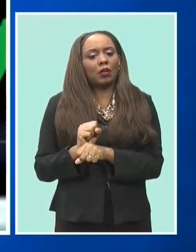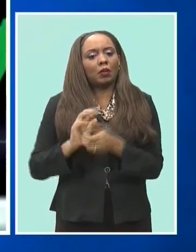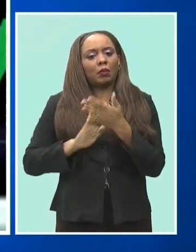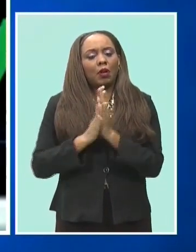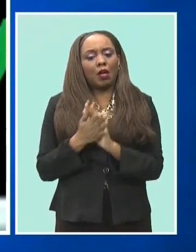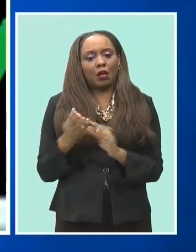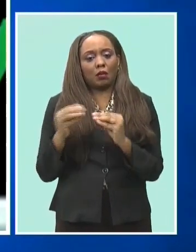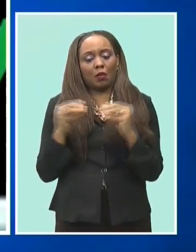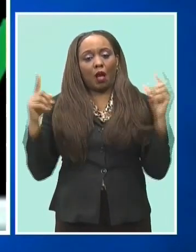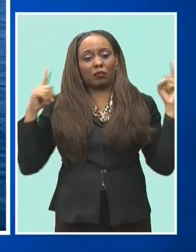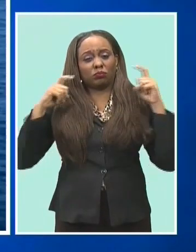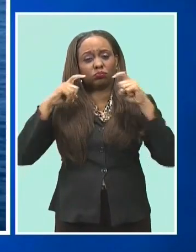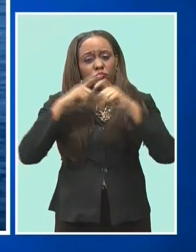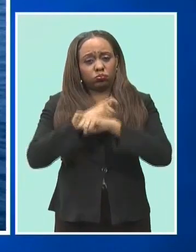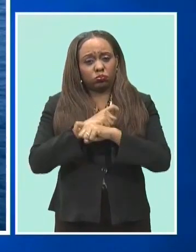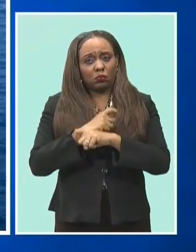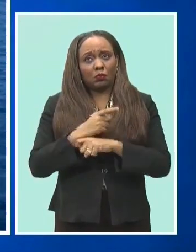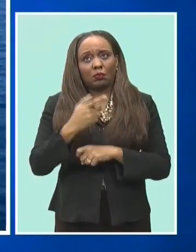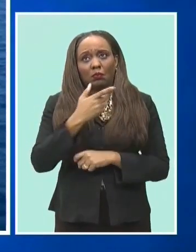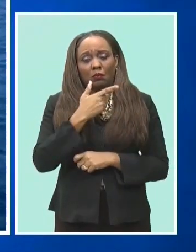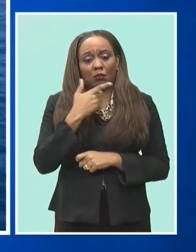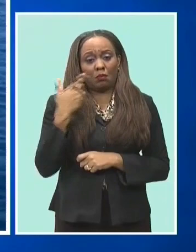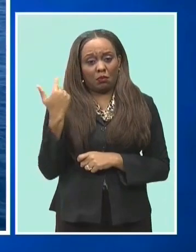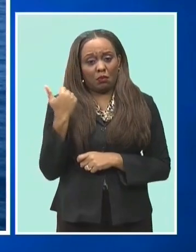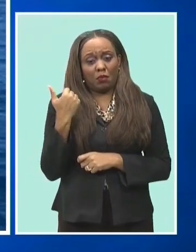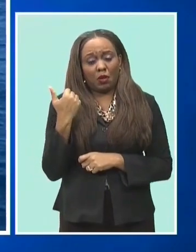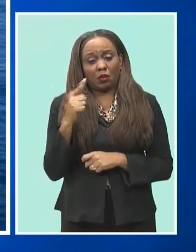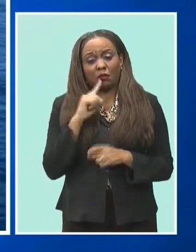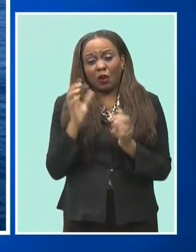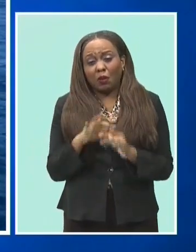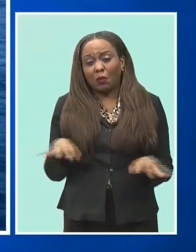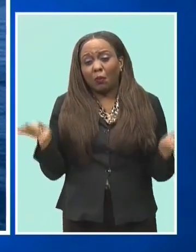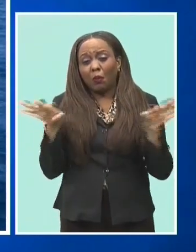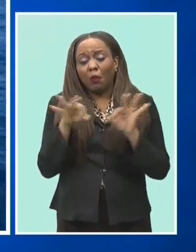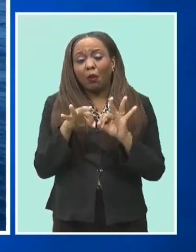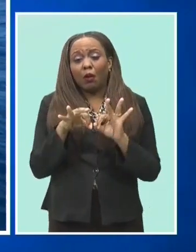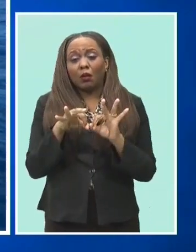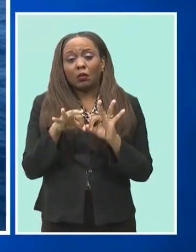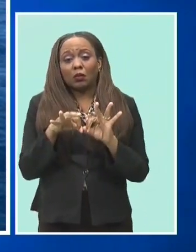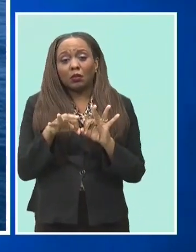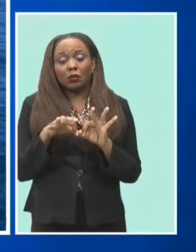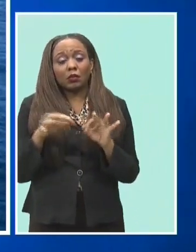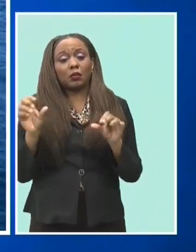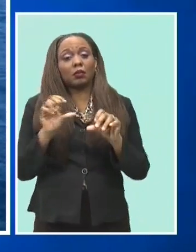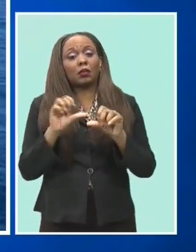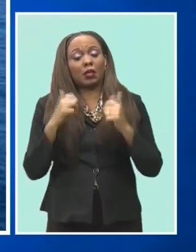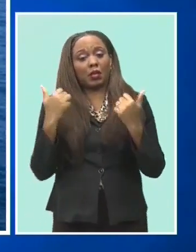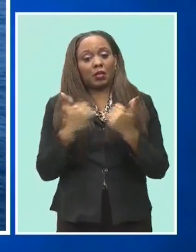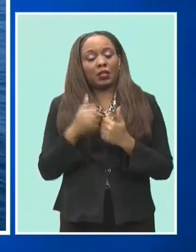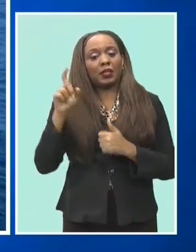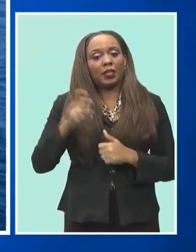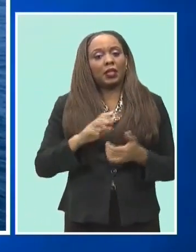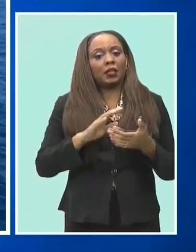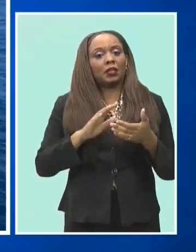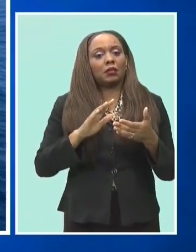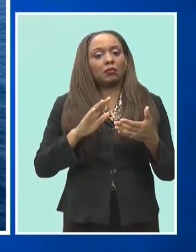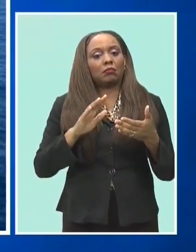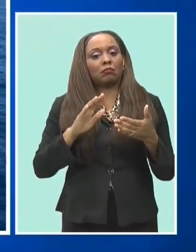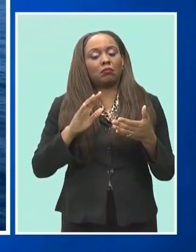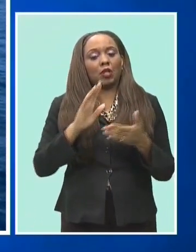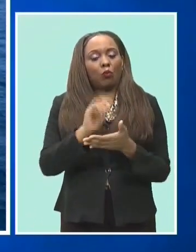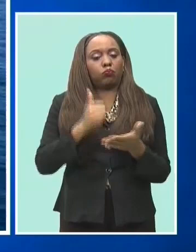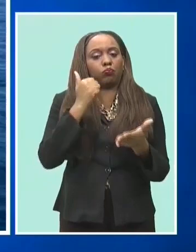the country moves closer to first oil. This is especially critical as one of the roles of the agency is certifying or giving